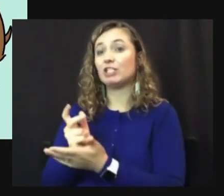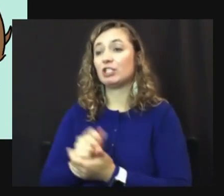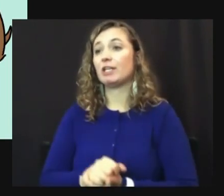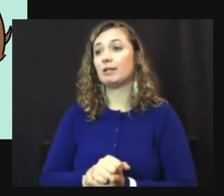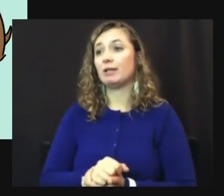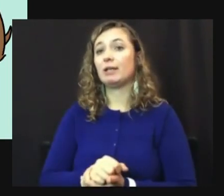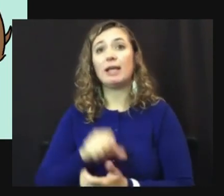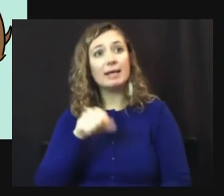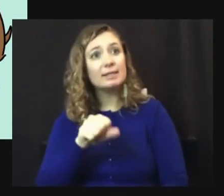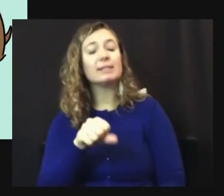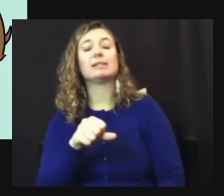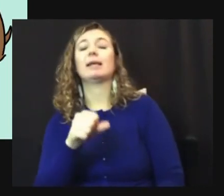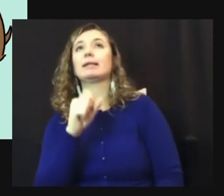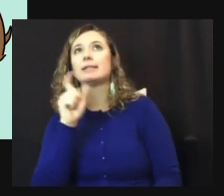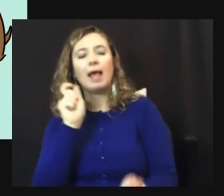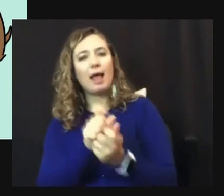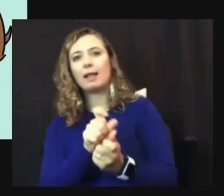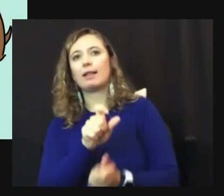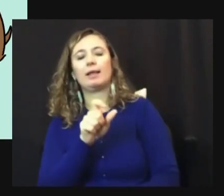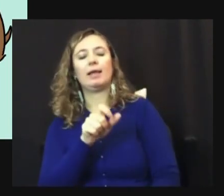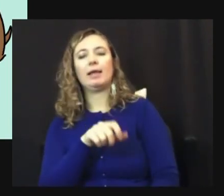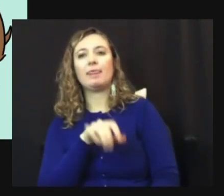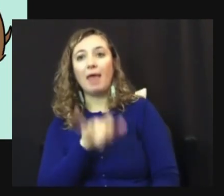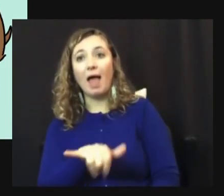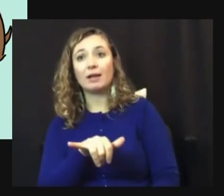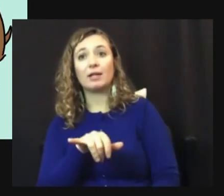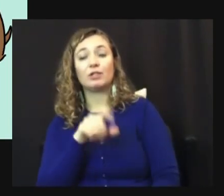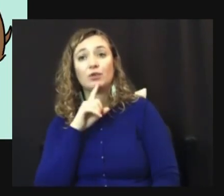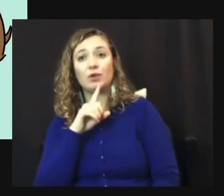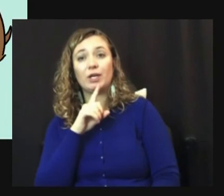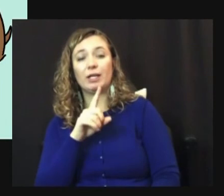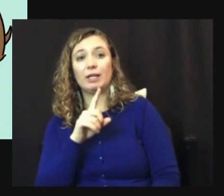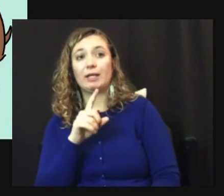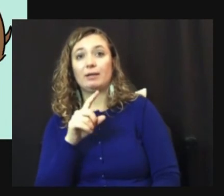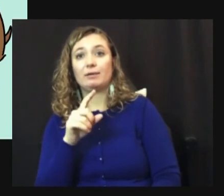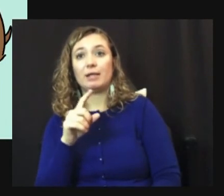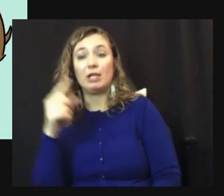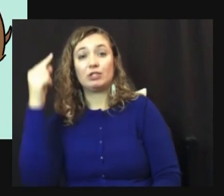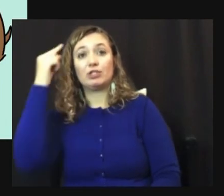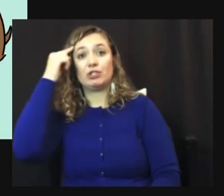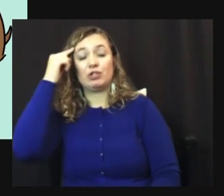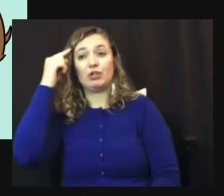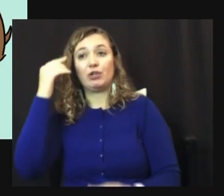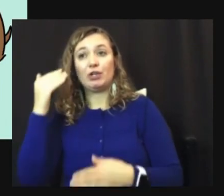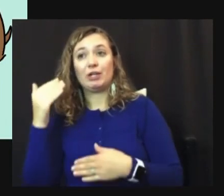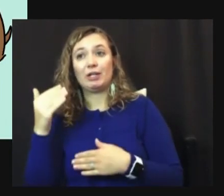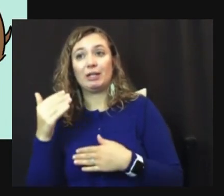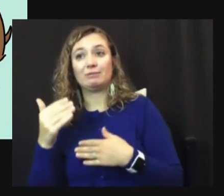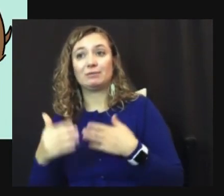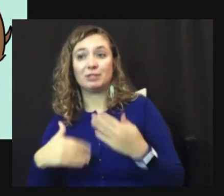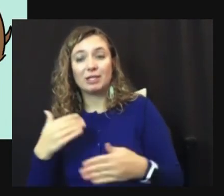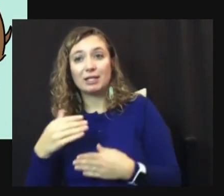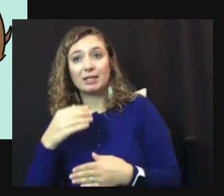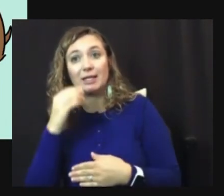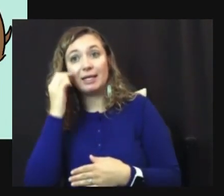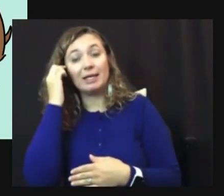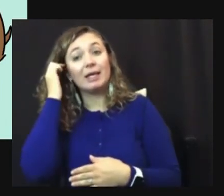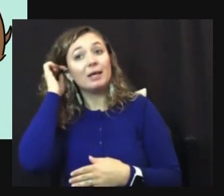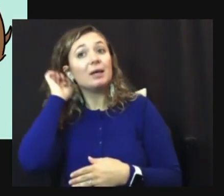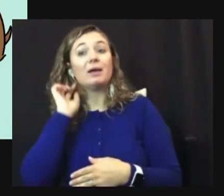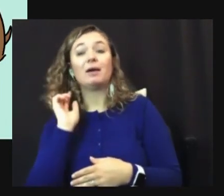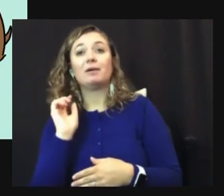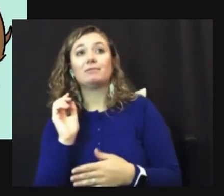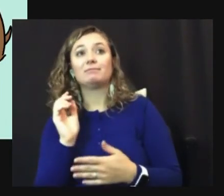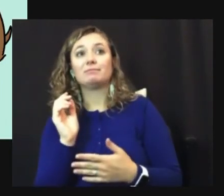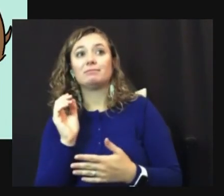Yes, absolutely. That texture is neurologically noxious. Like, yes, you are different.